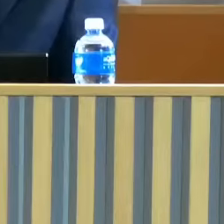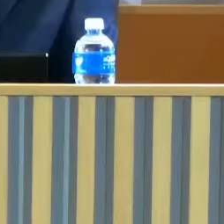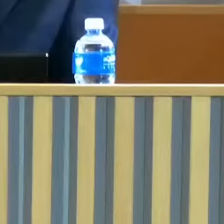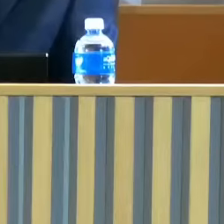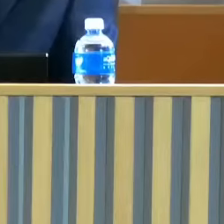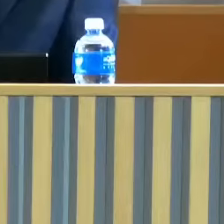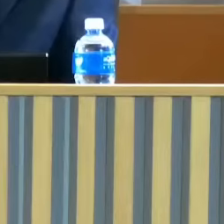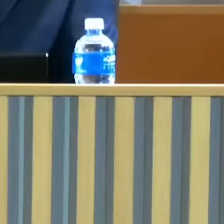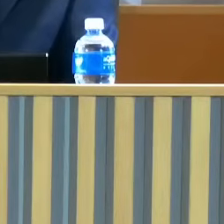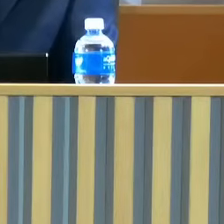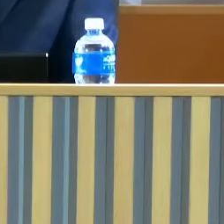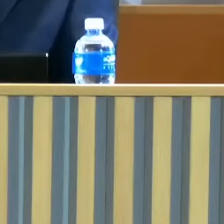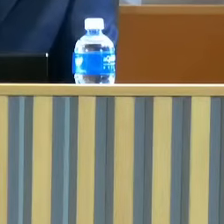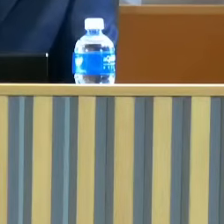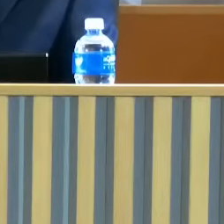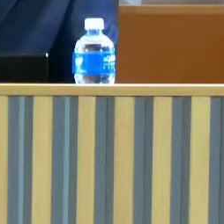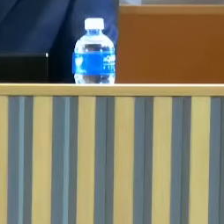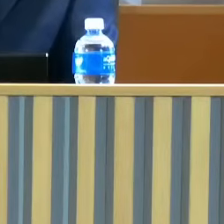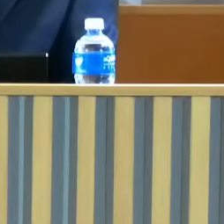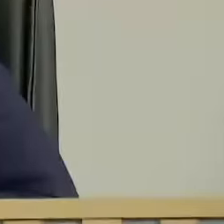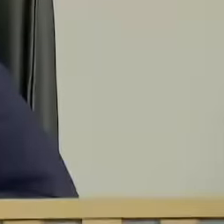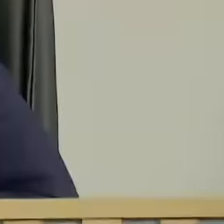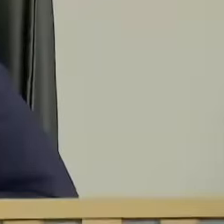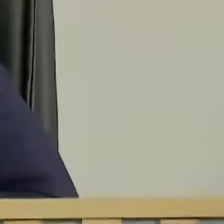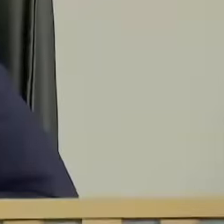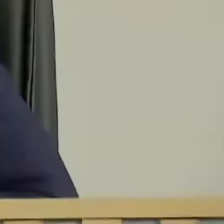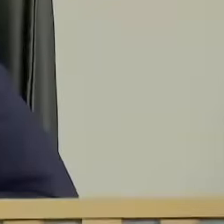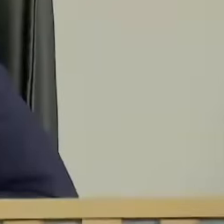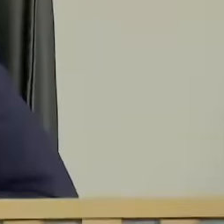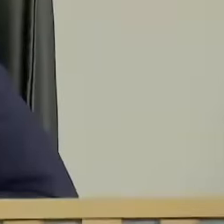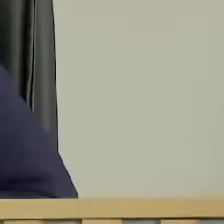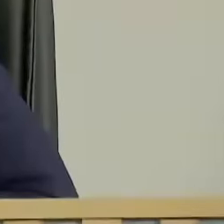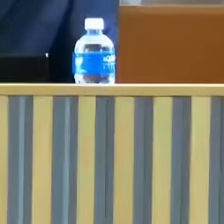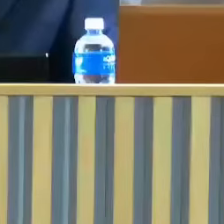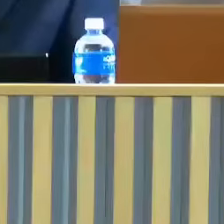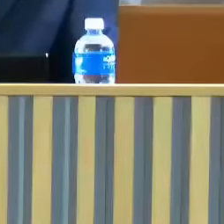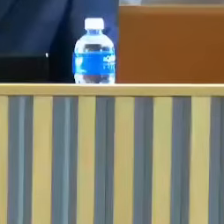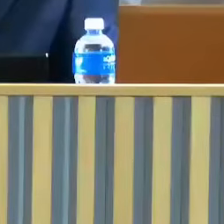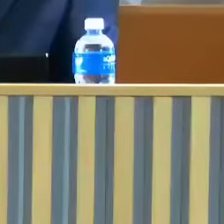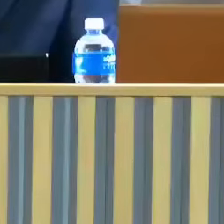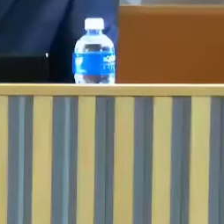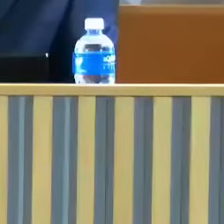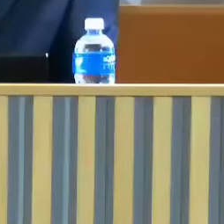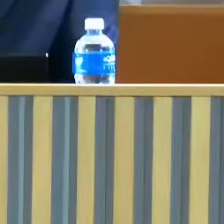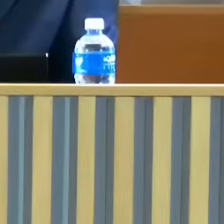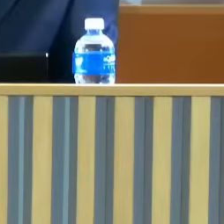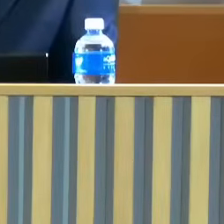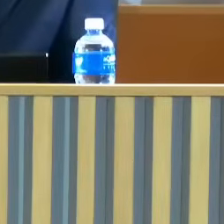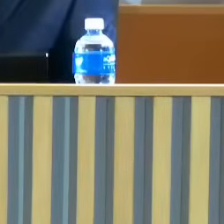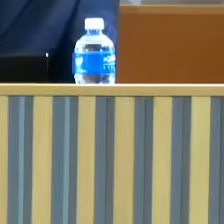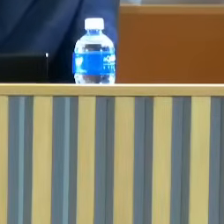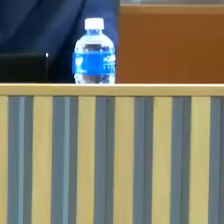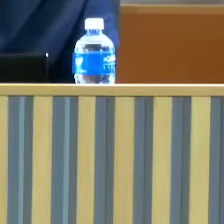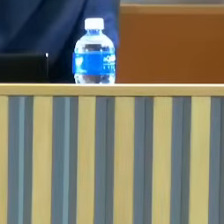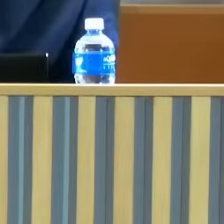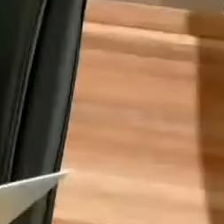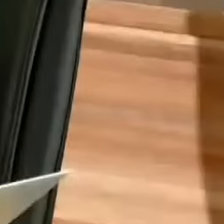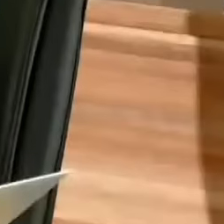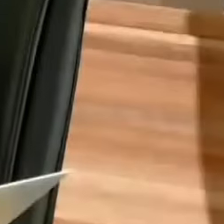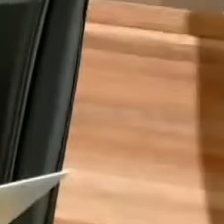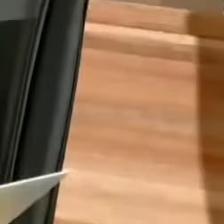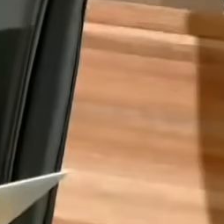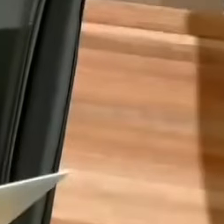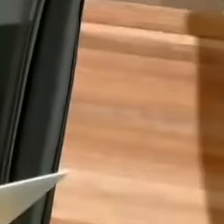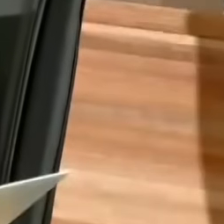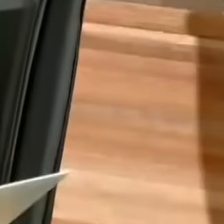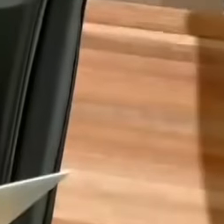be less confusion for us. Yeah. Okay. Sorry for the interruption, Mr. Mutao. No, thank you.